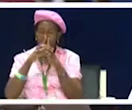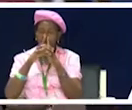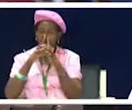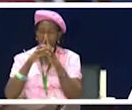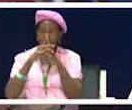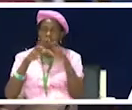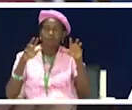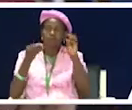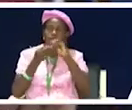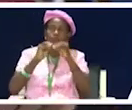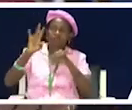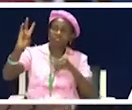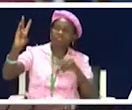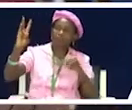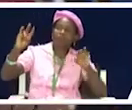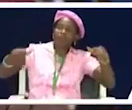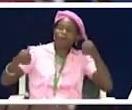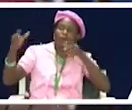How do I get him